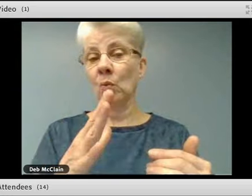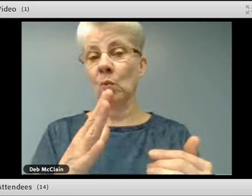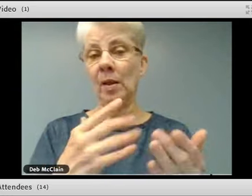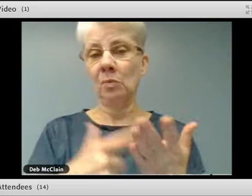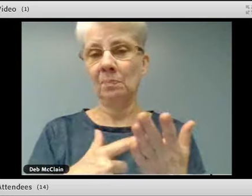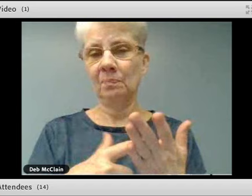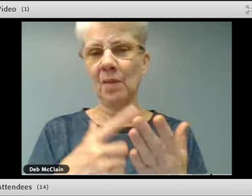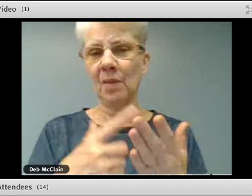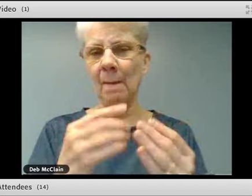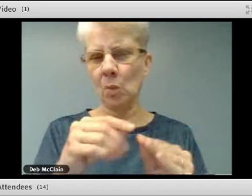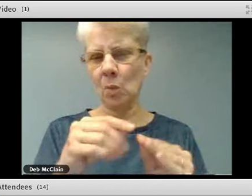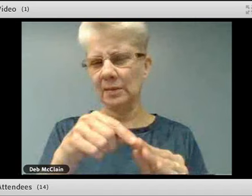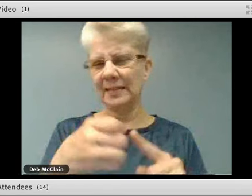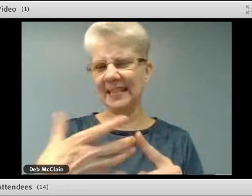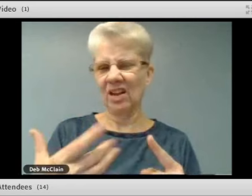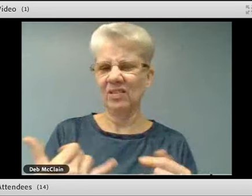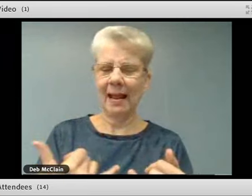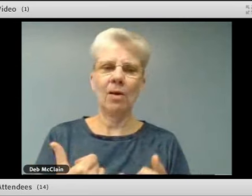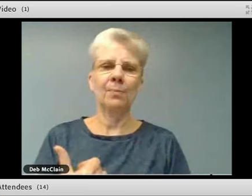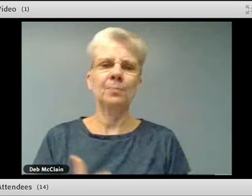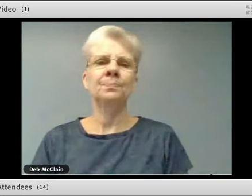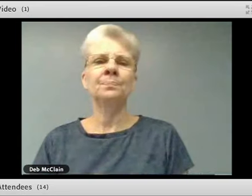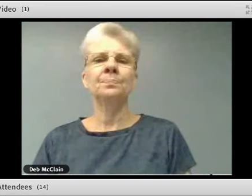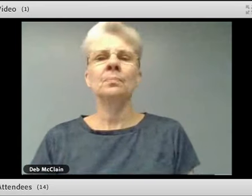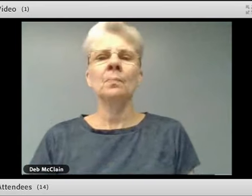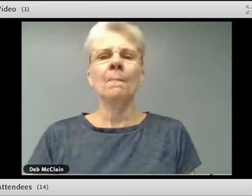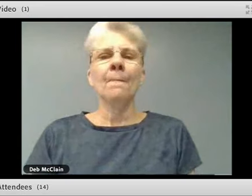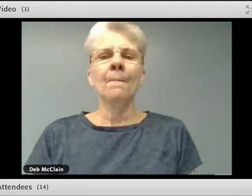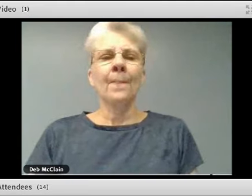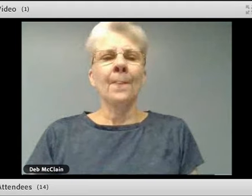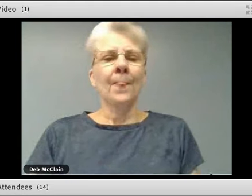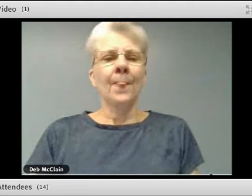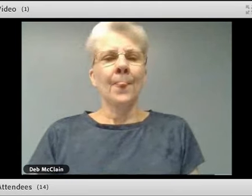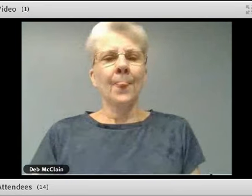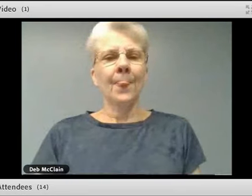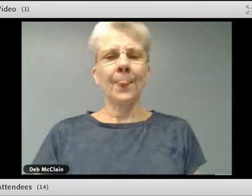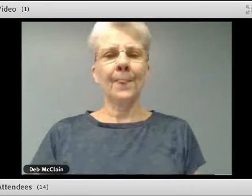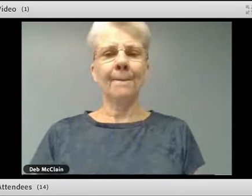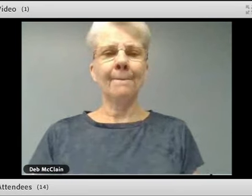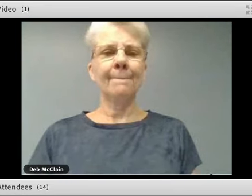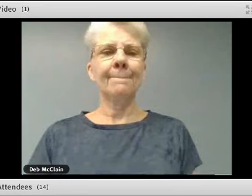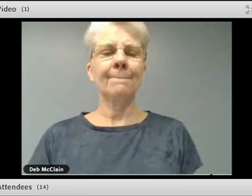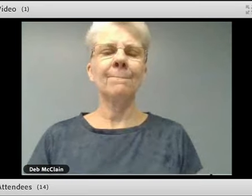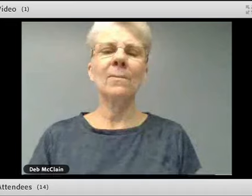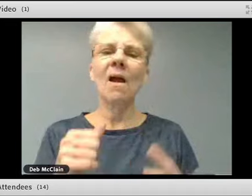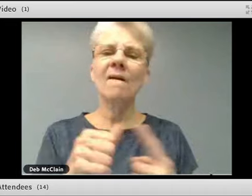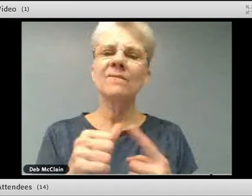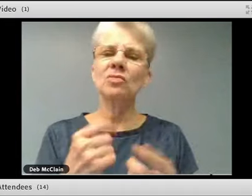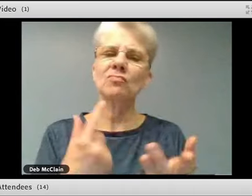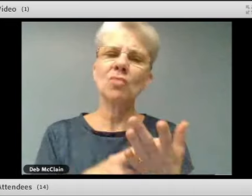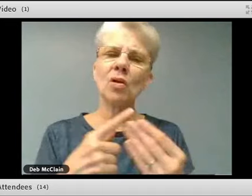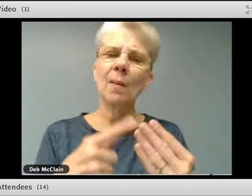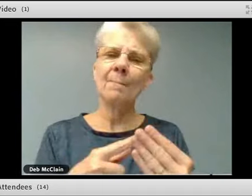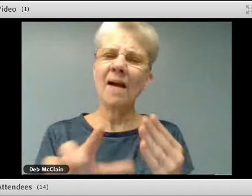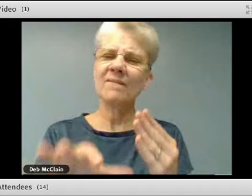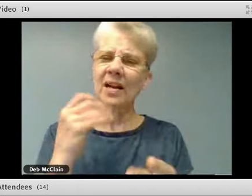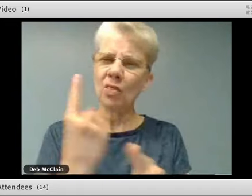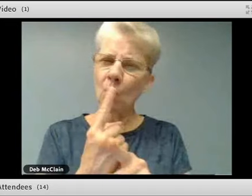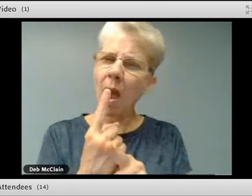into a little bit more detail now. So first, we'll talk about finding the